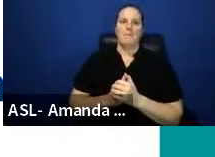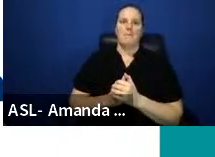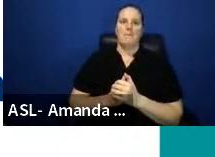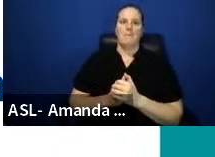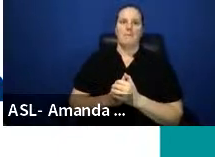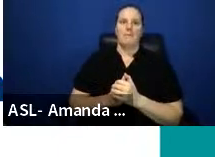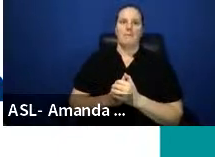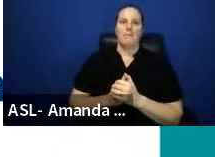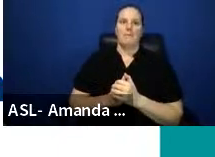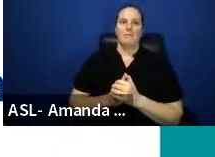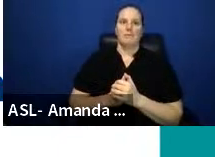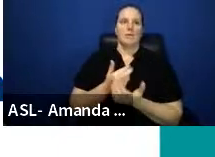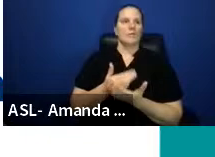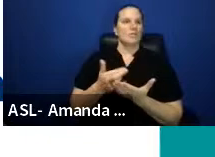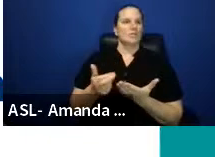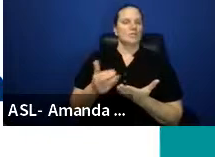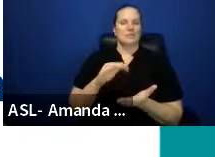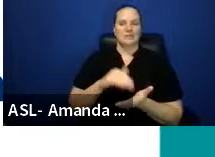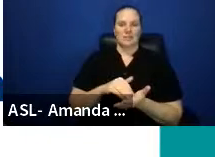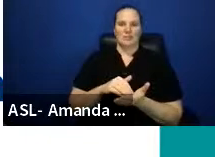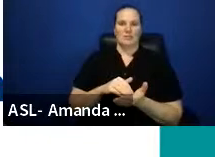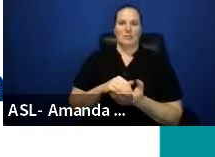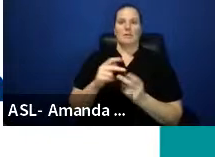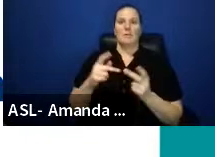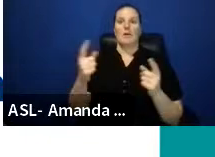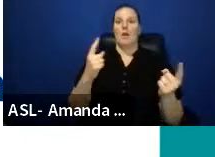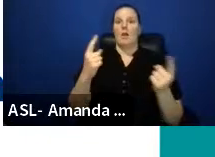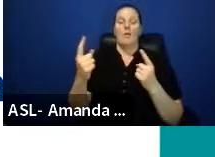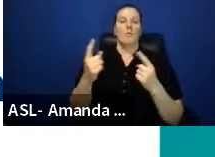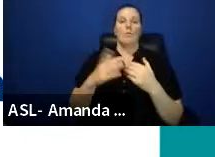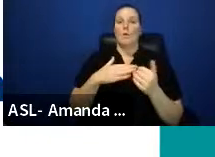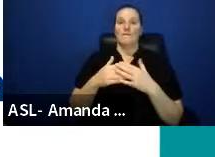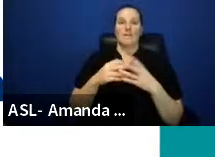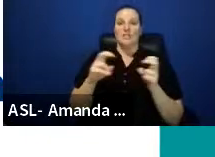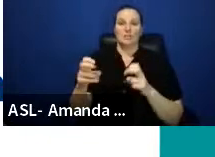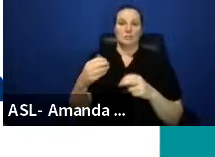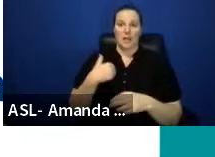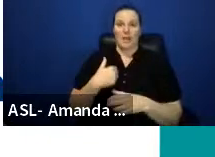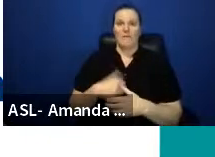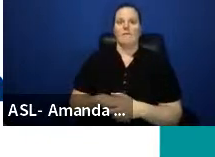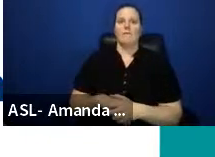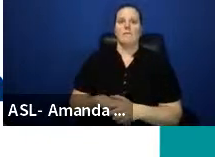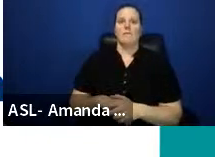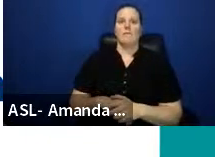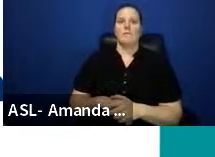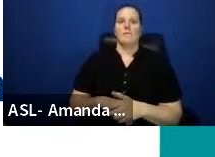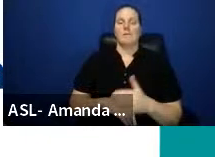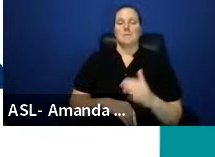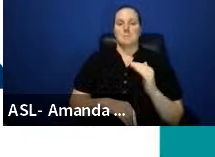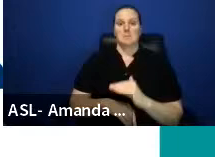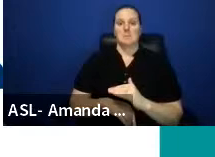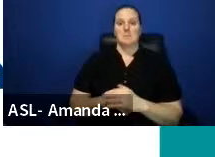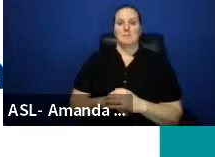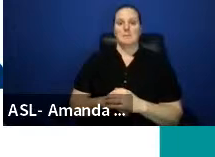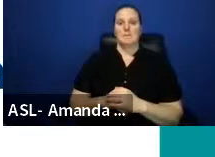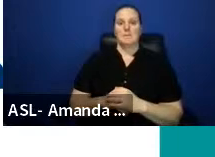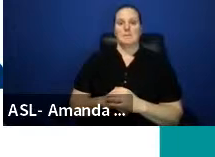basically being a resource center where folks can come to with whatever issues they may have. Next slide, please.